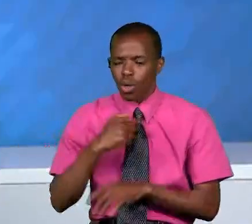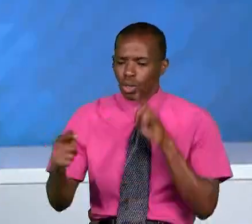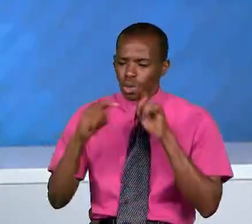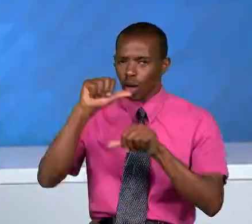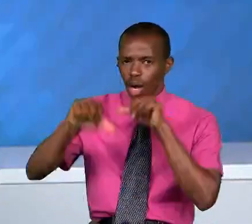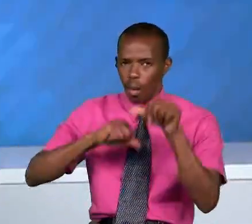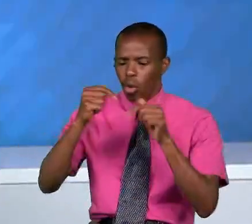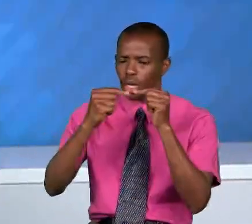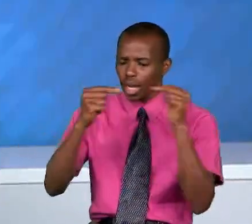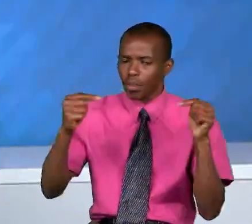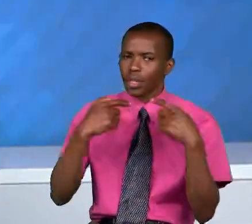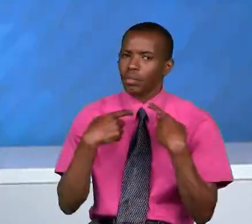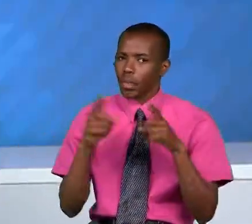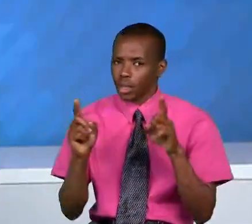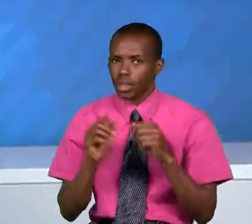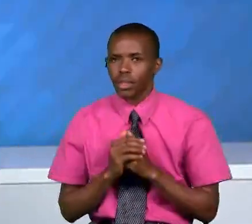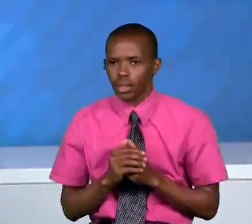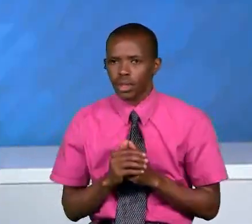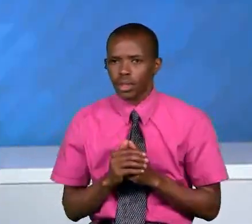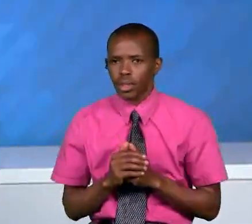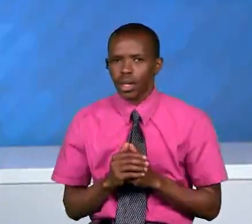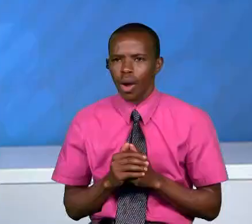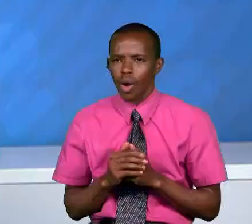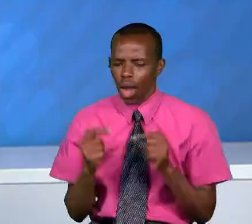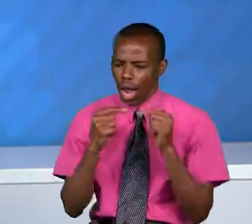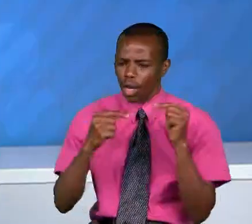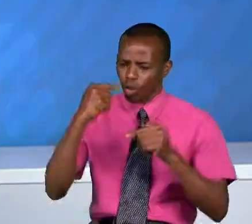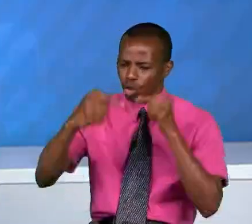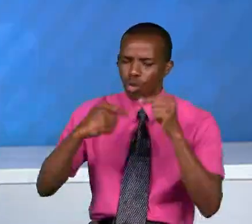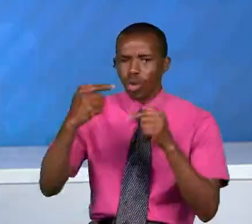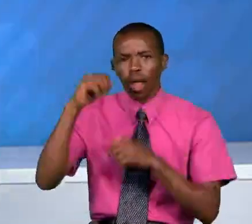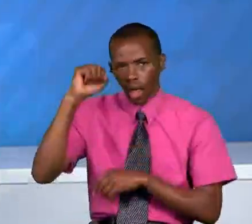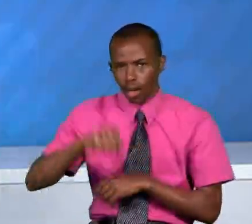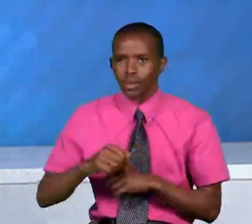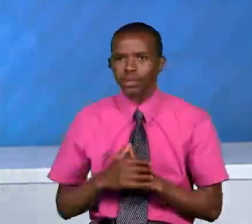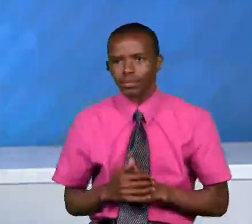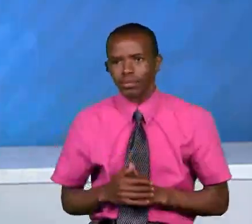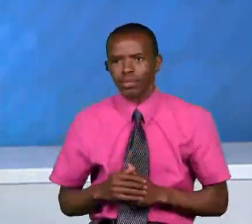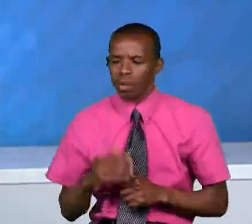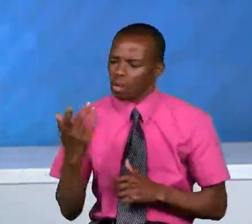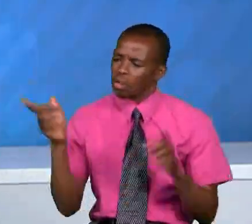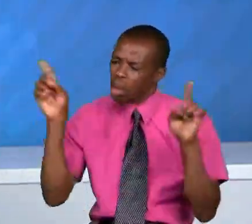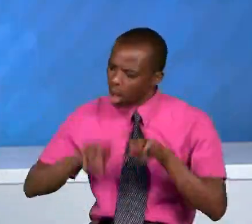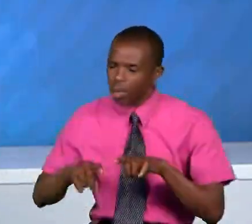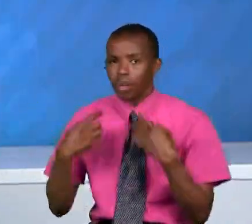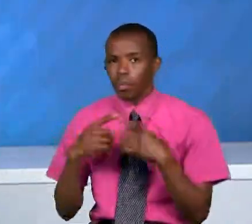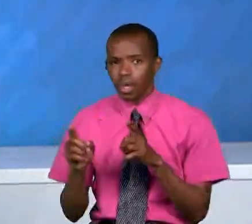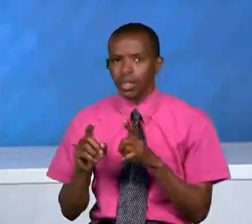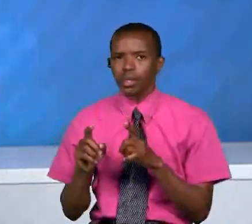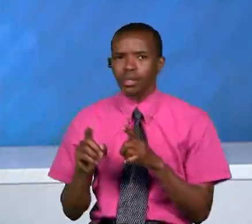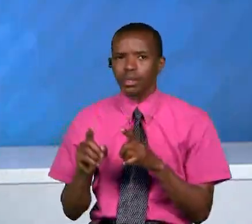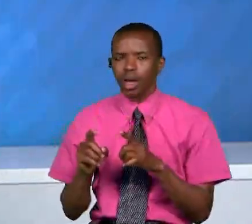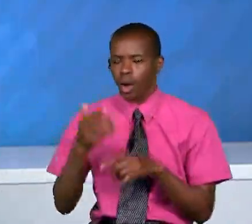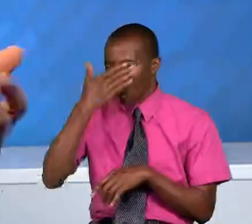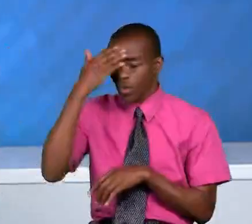about enmity, but there's that bad blood that continues. Yes, you may, okay, yeah, this happens, but you really do